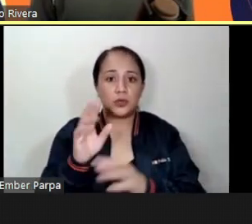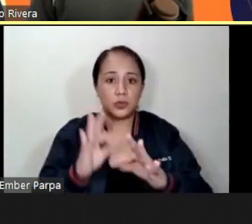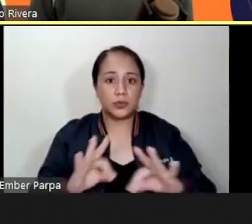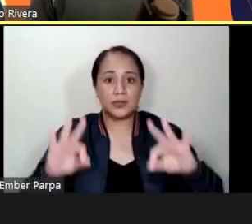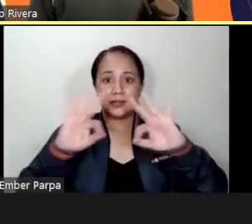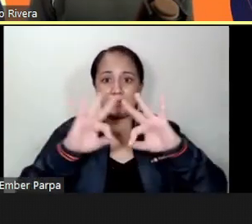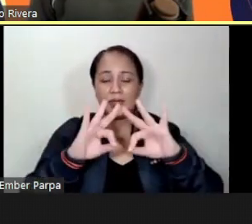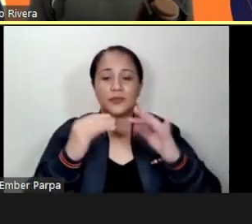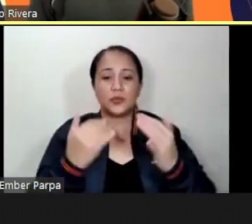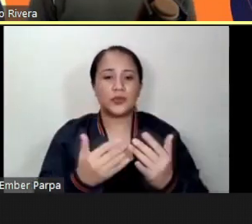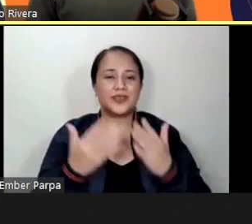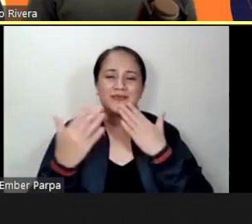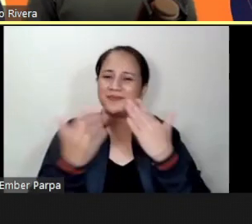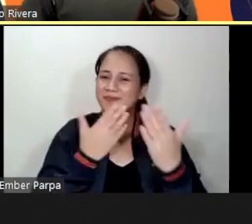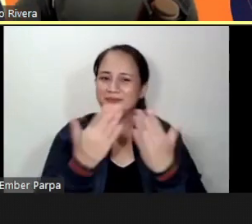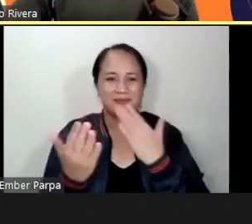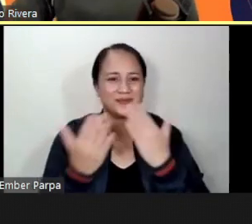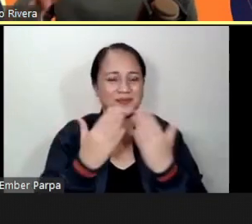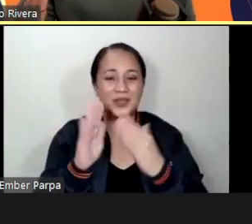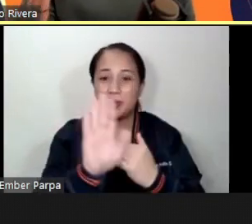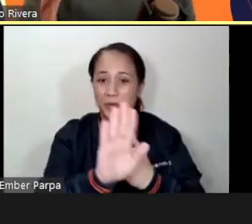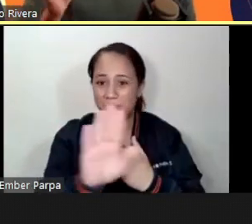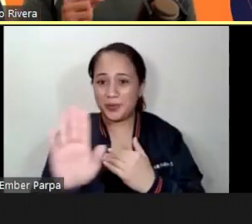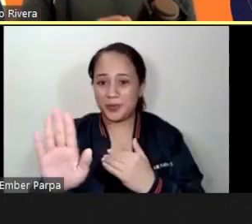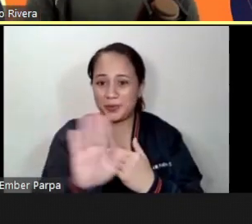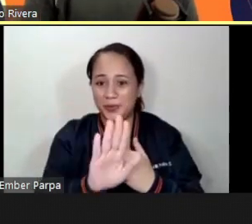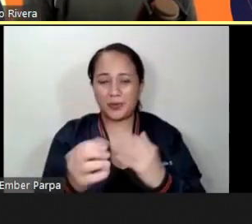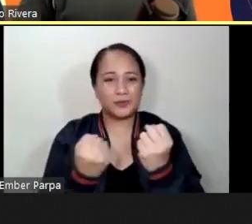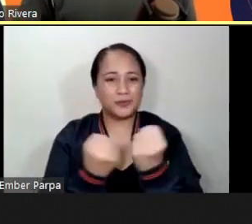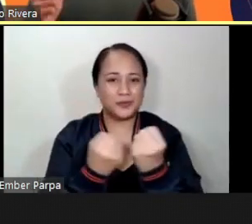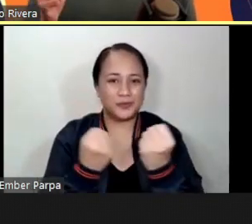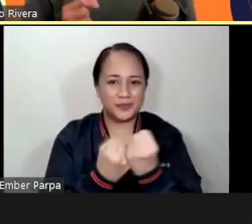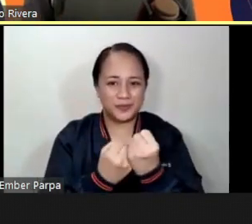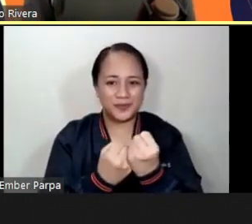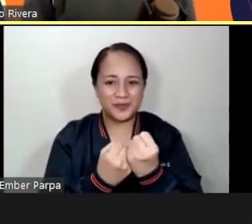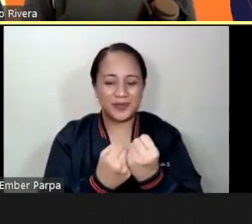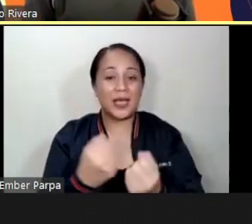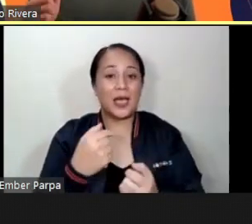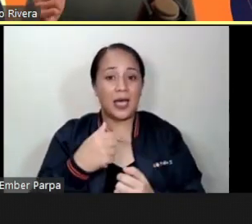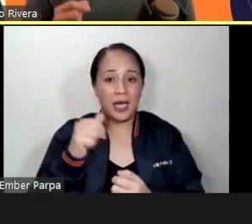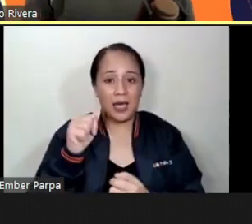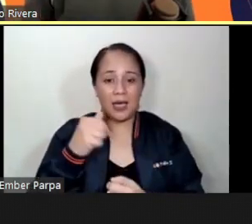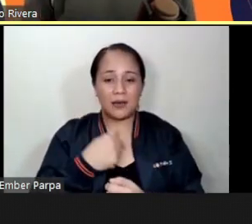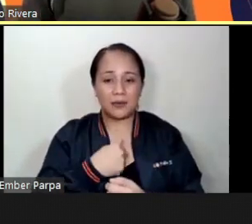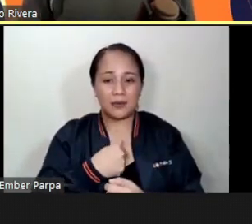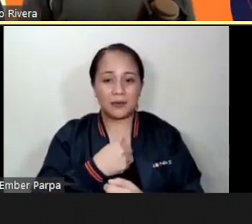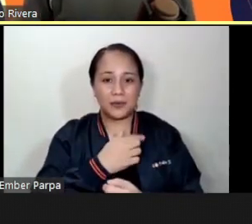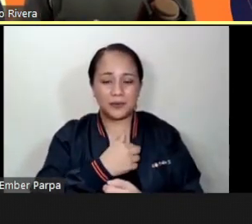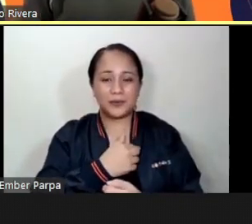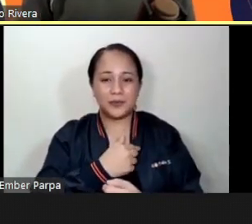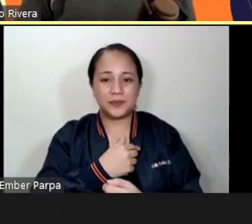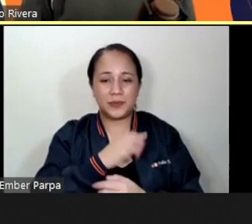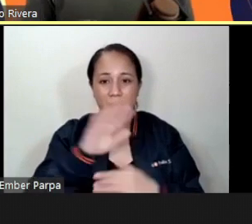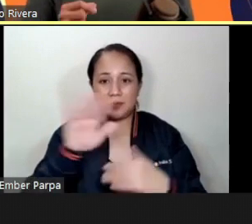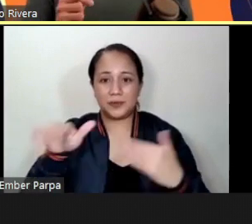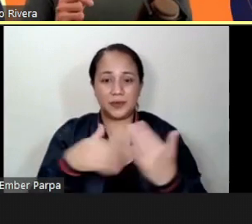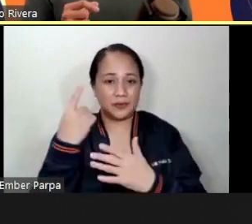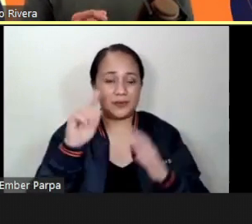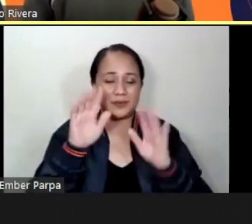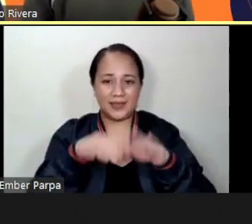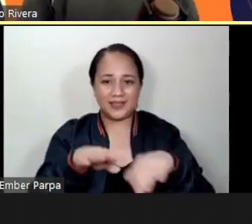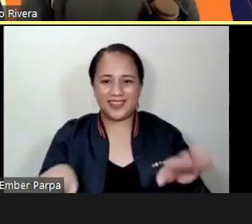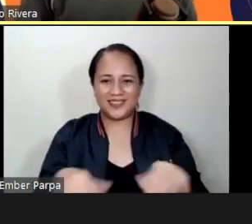are deeply grateful for your support. Ako, tayong lahat para